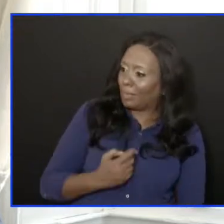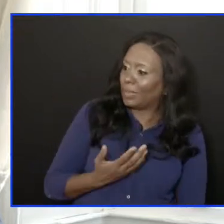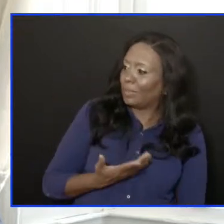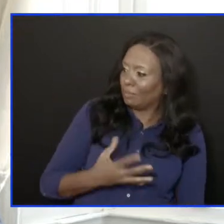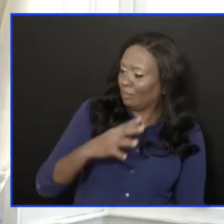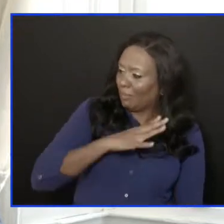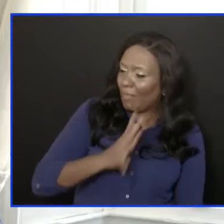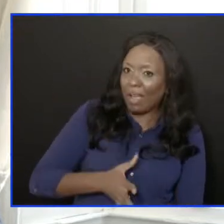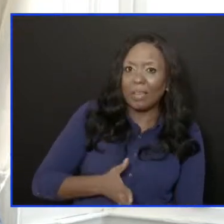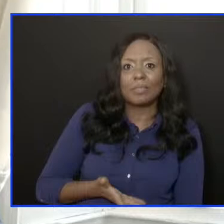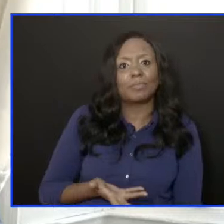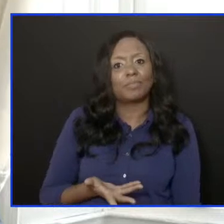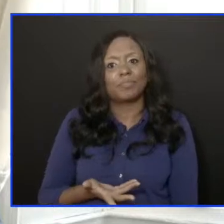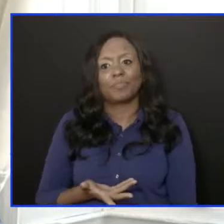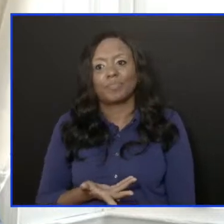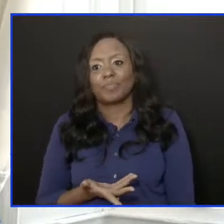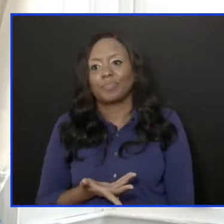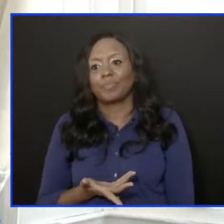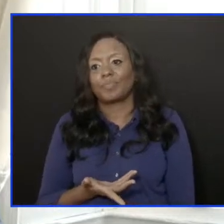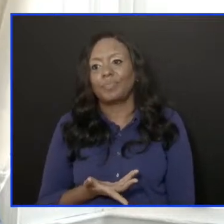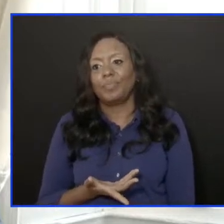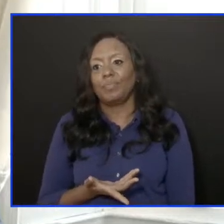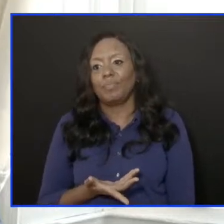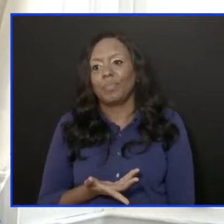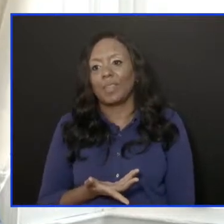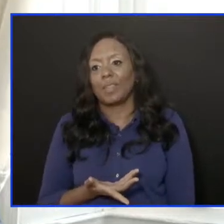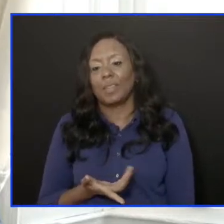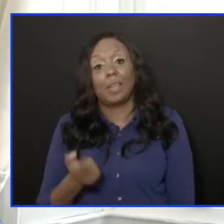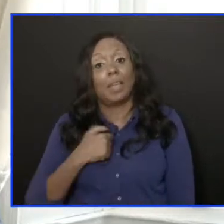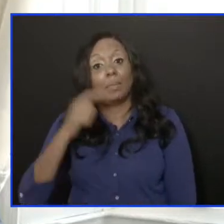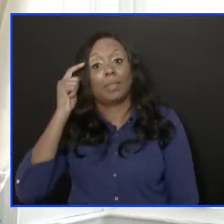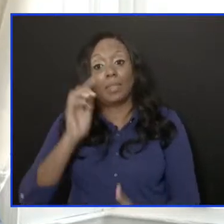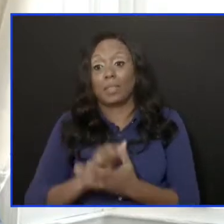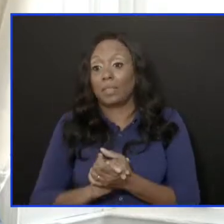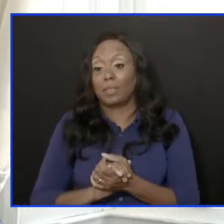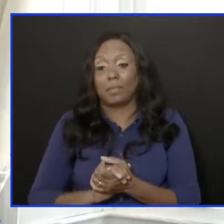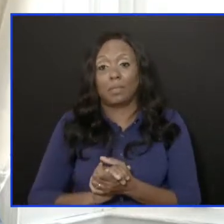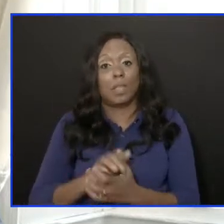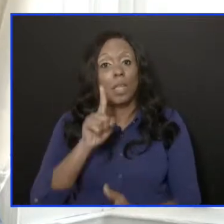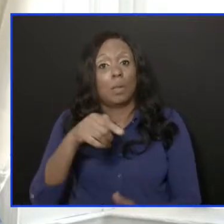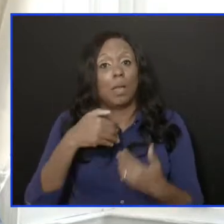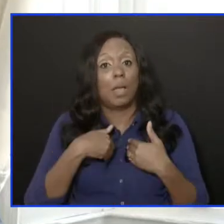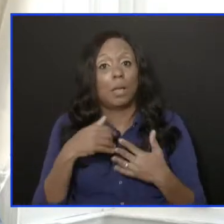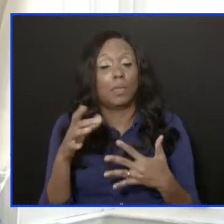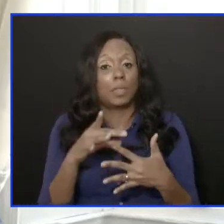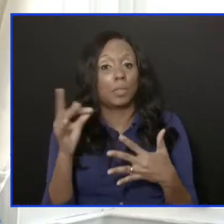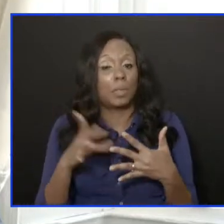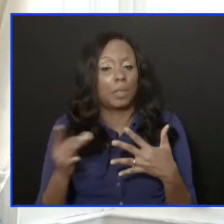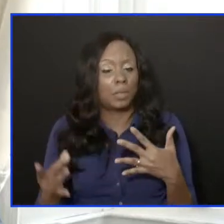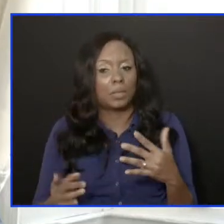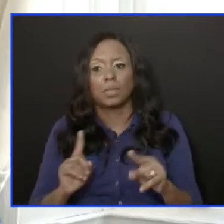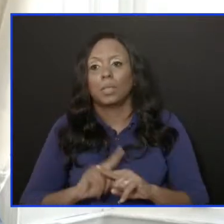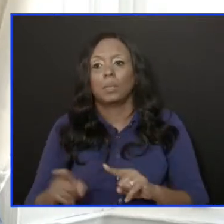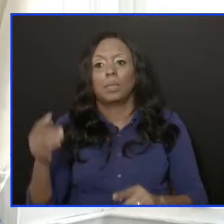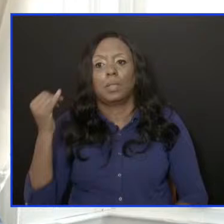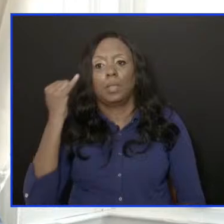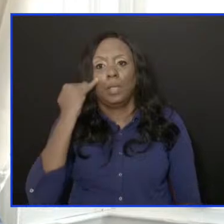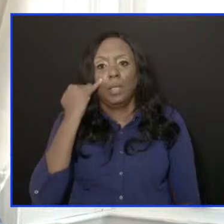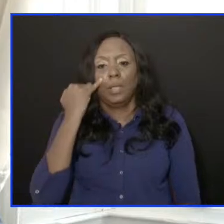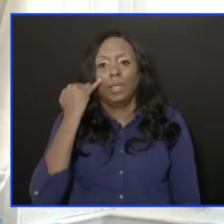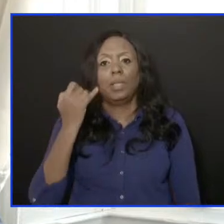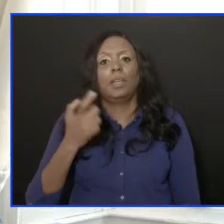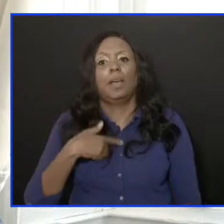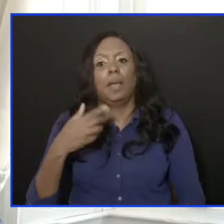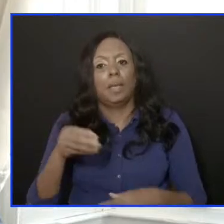I'll say today again, is that I believe it's everybody's choice. But I think if you give them the information, and as I have done in